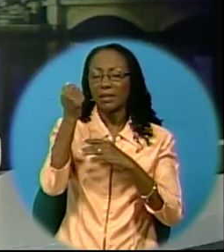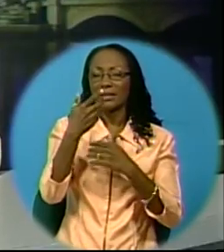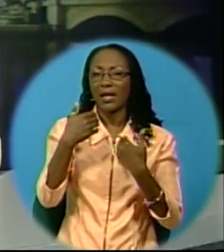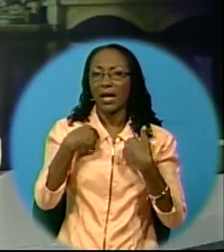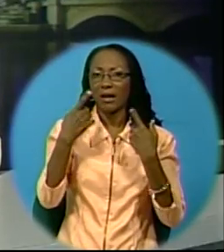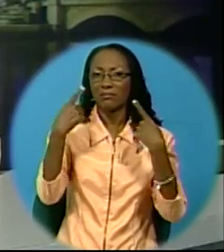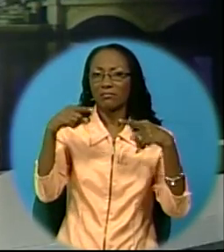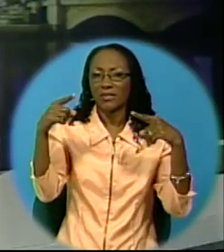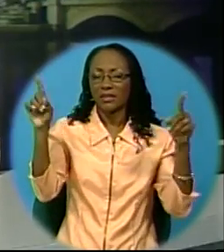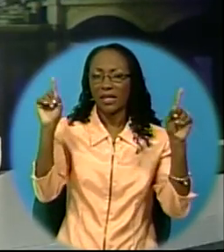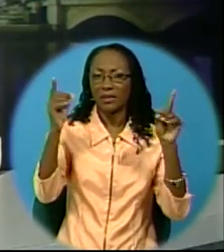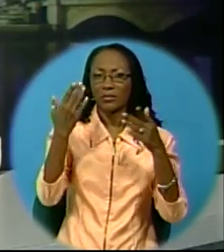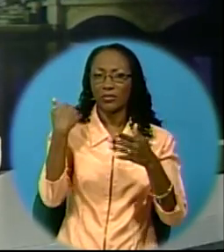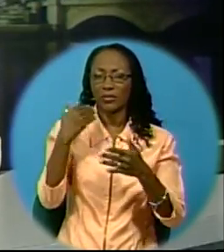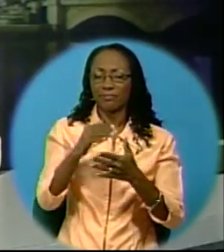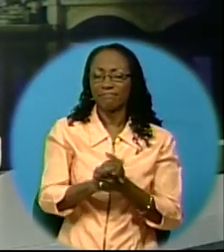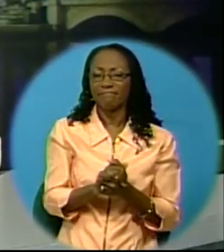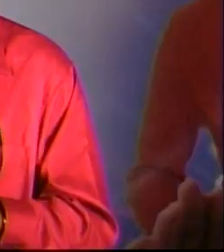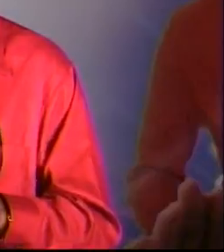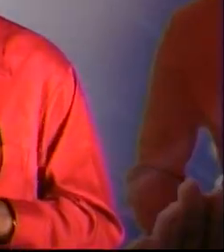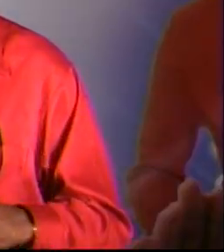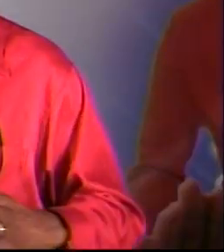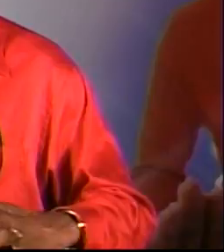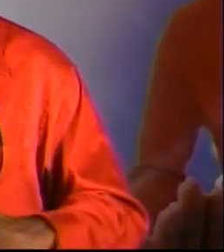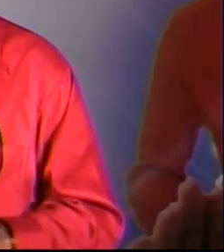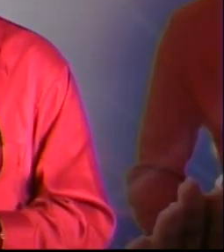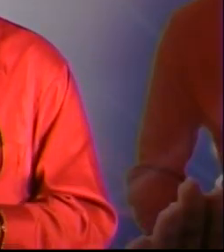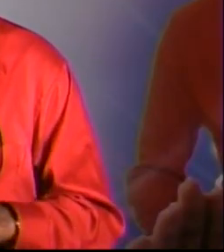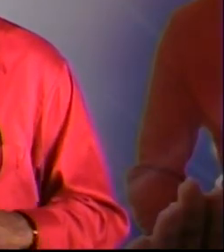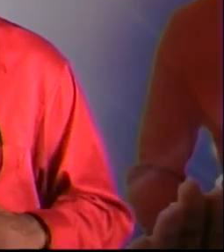Show. This year we